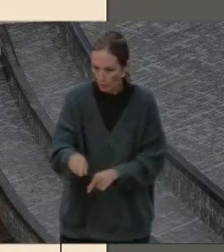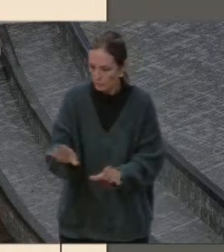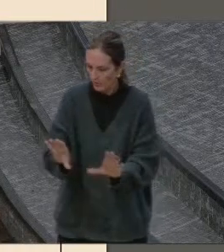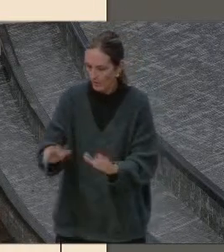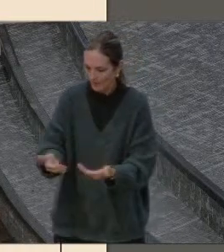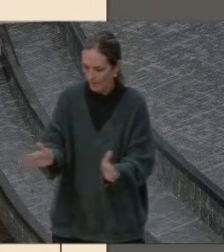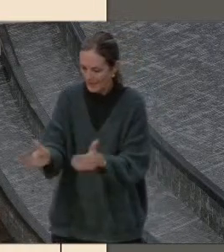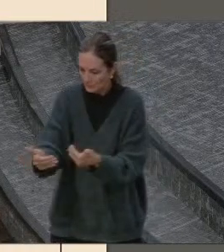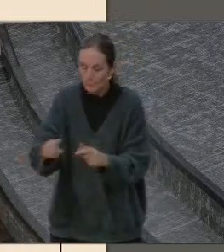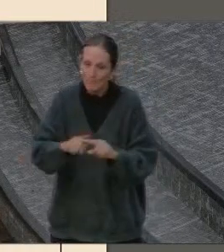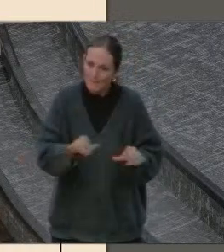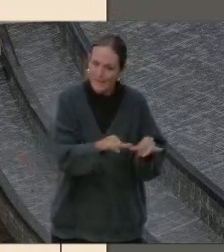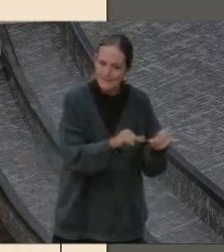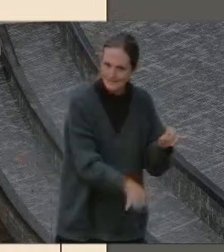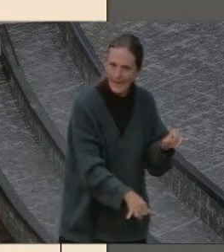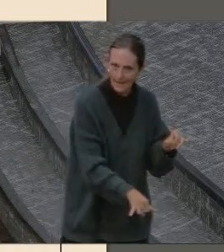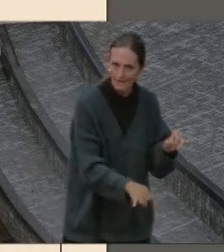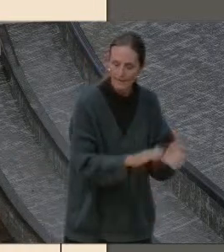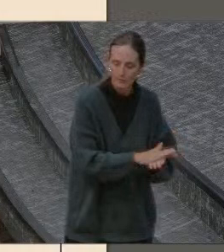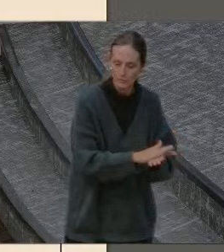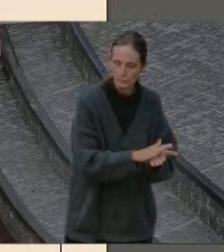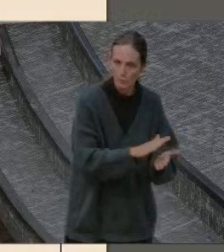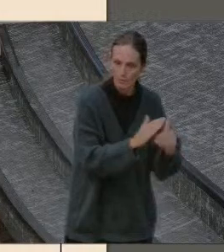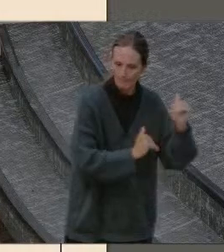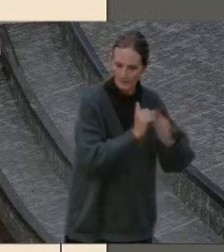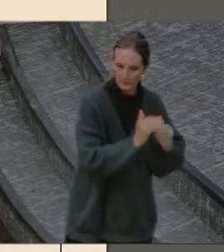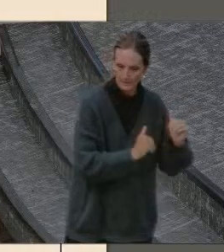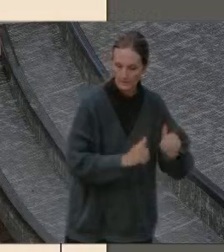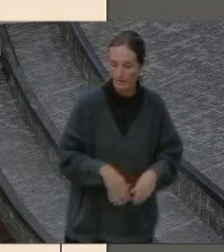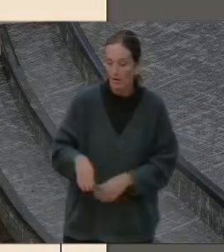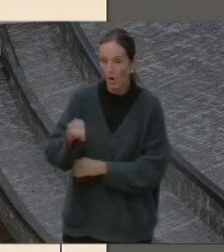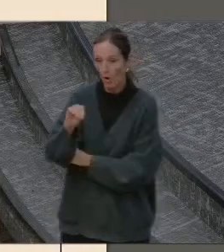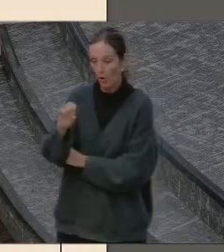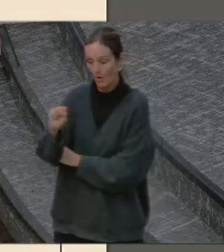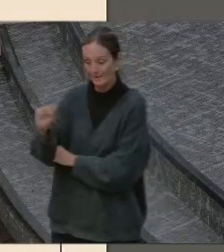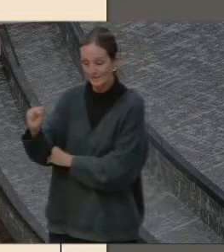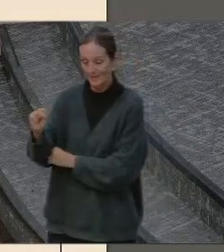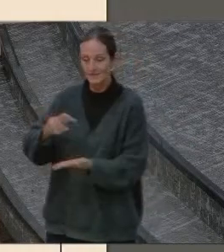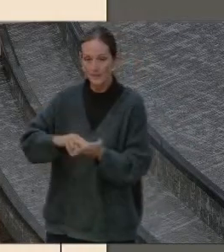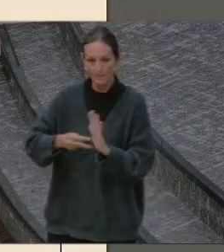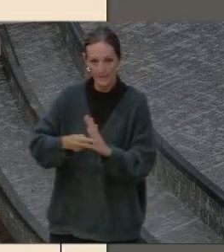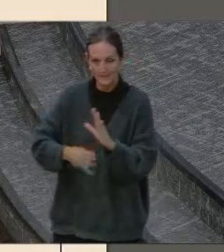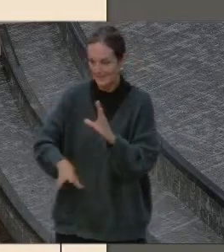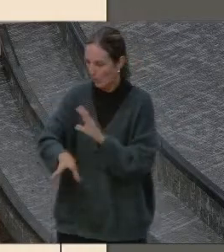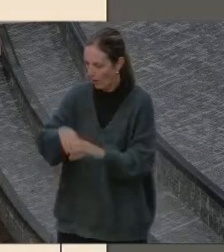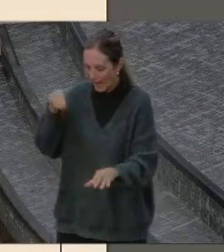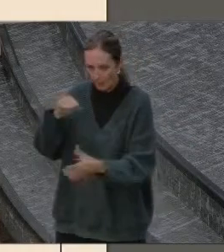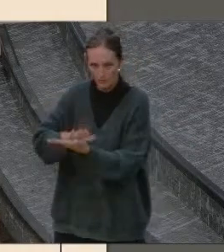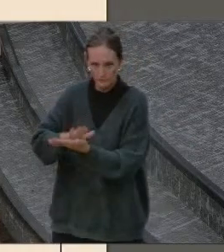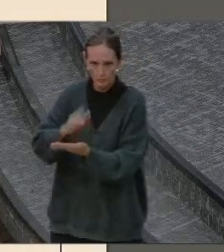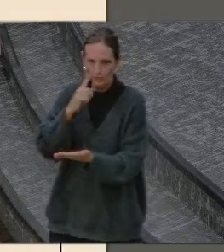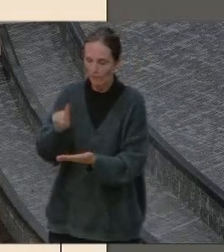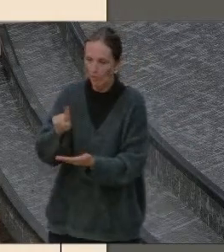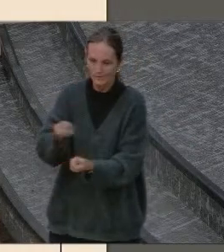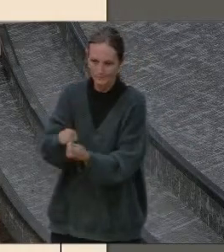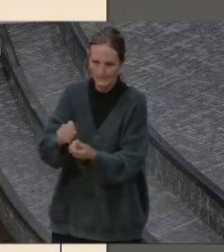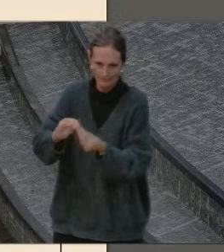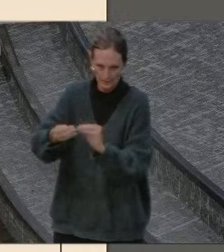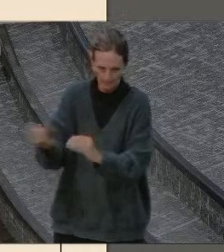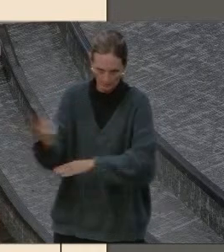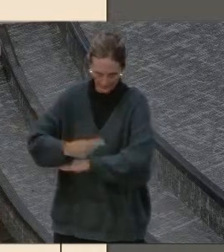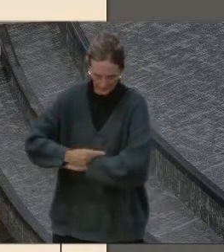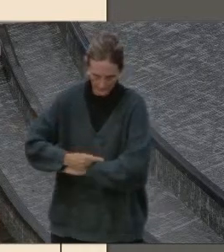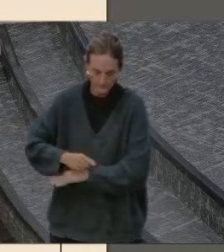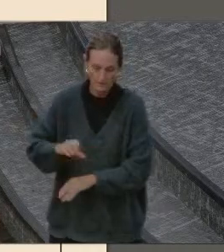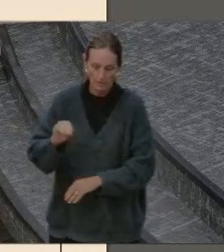school building. Out-of-school suspension, students are excluded from school for a specified number of days.